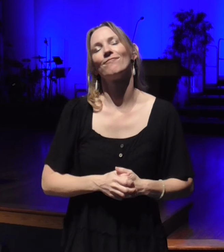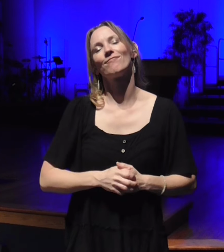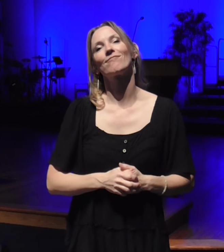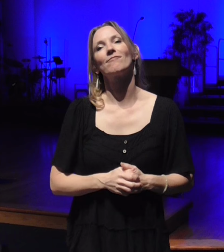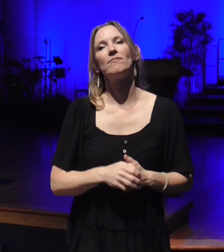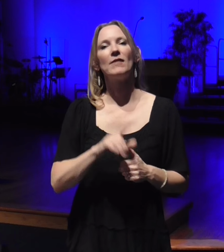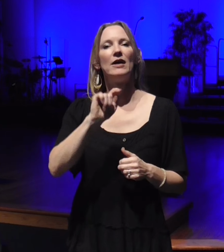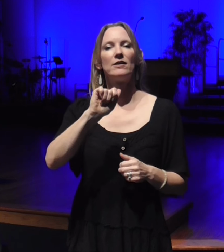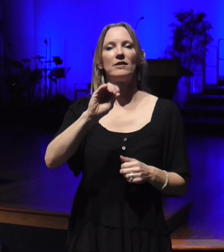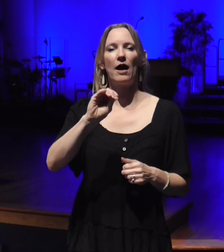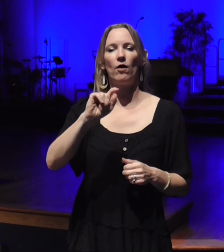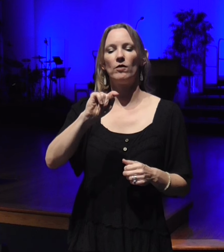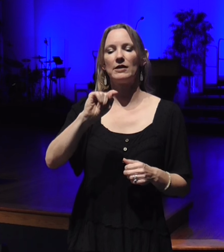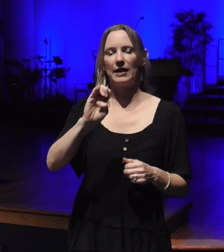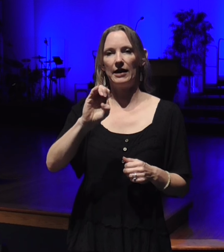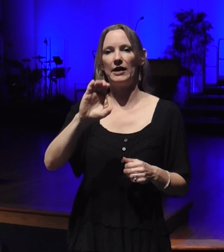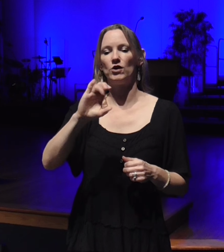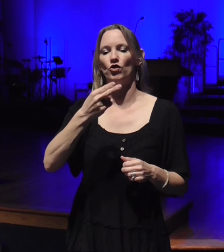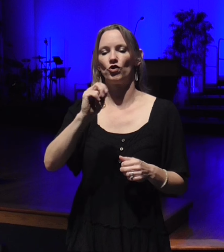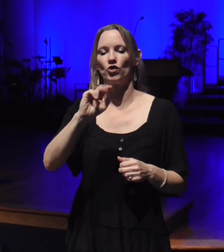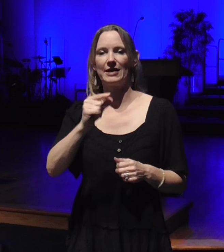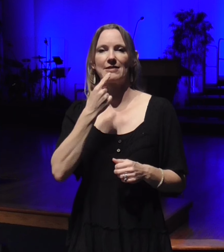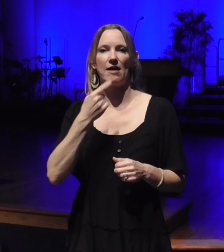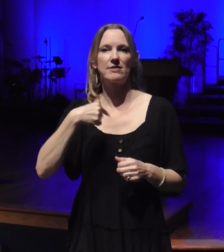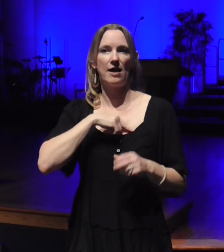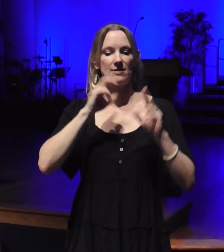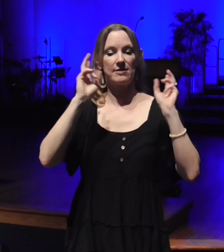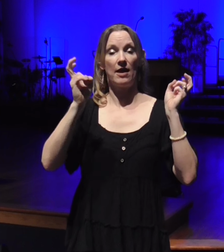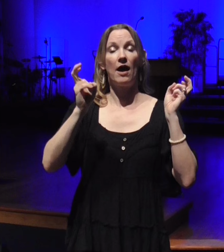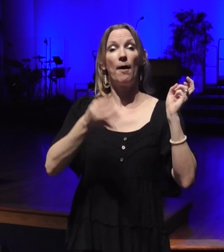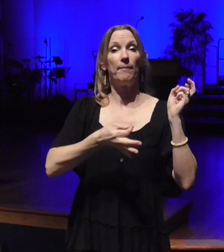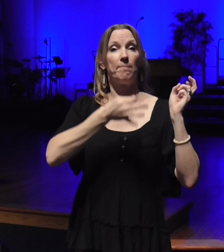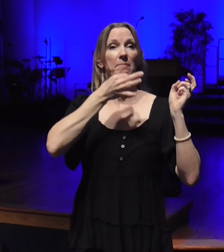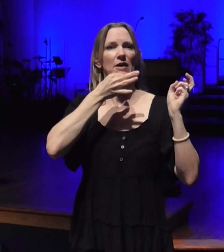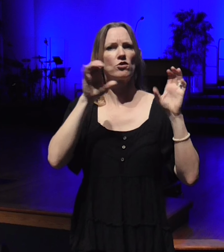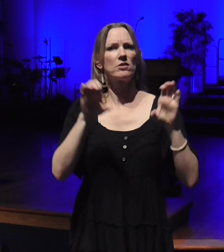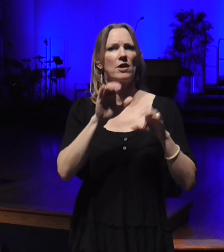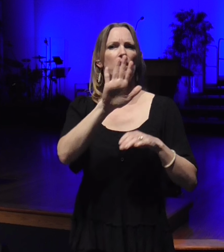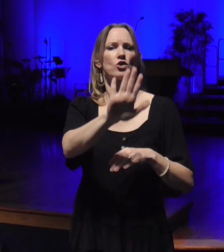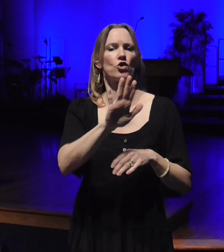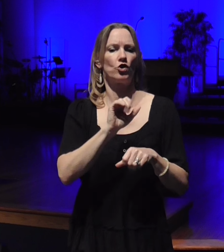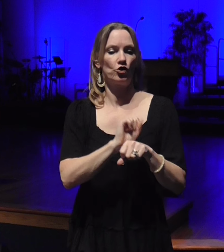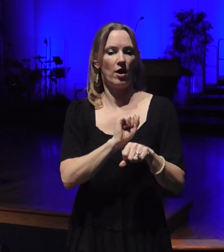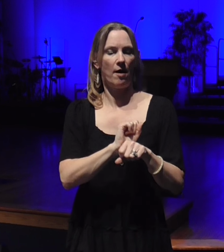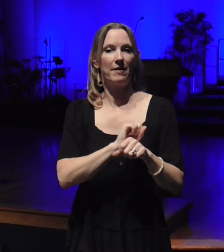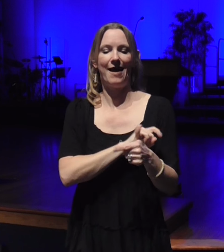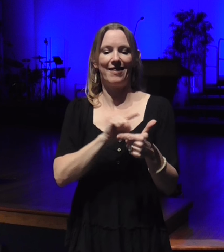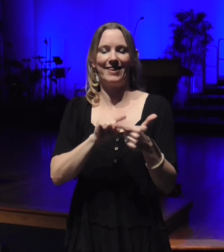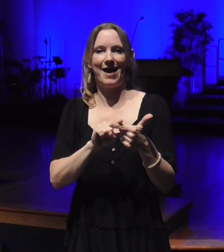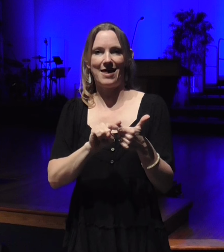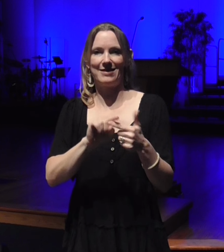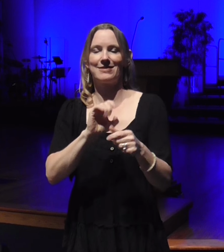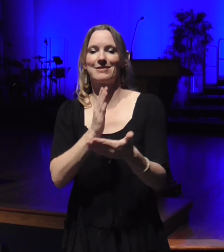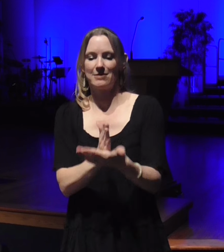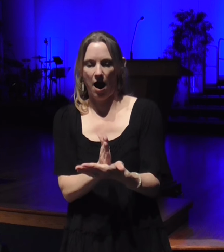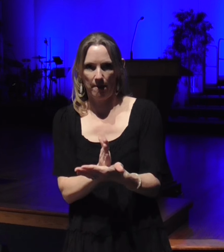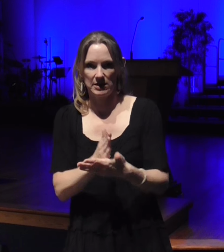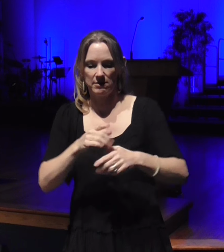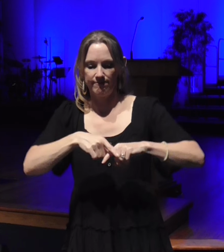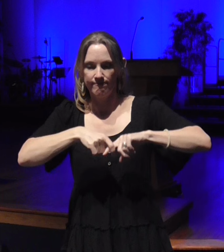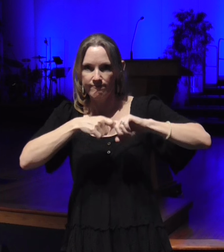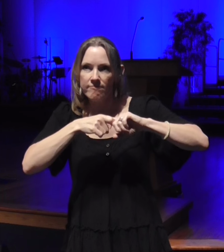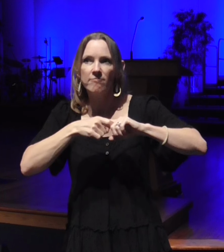The Tao Te Ching tells us, the master does her job and then stops. She understands